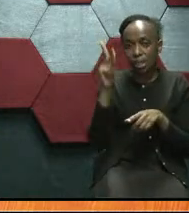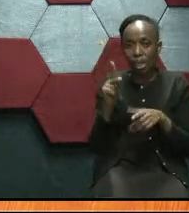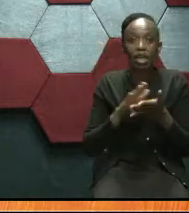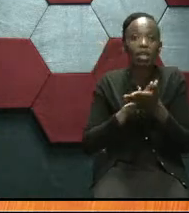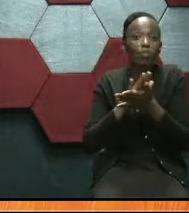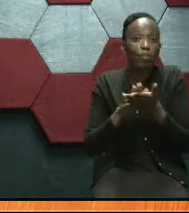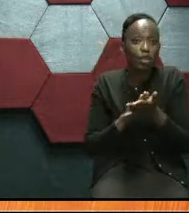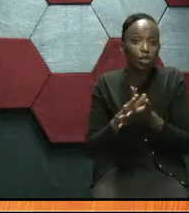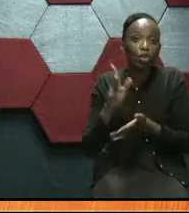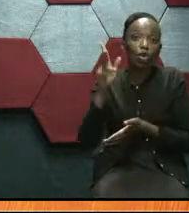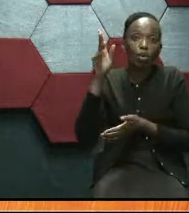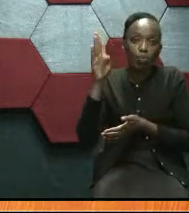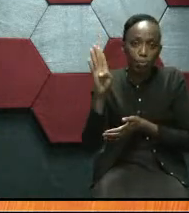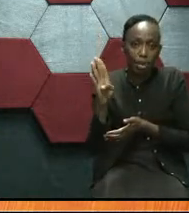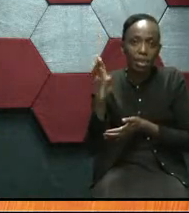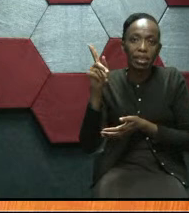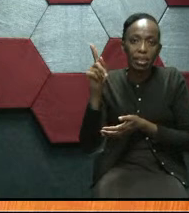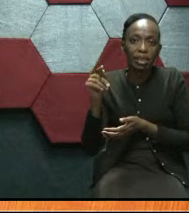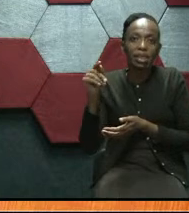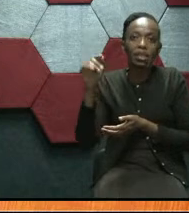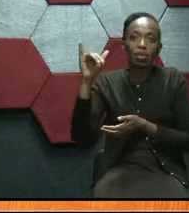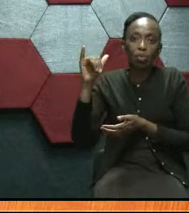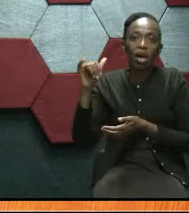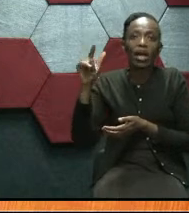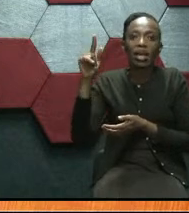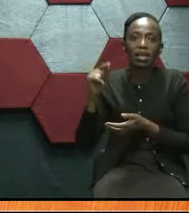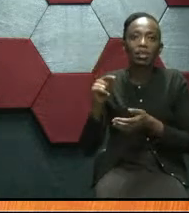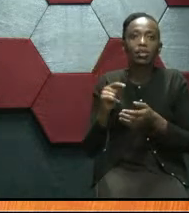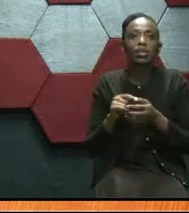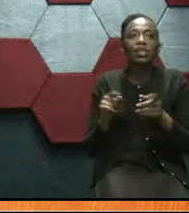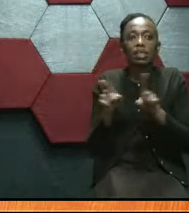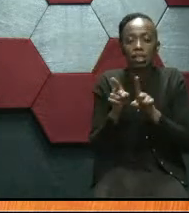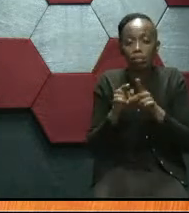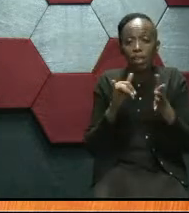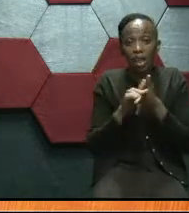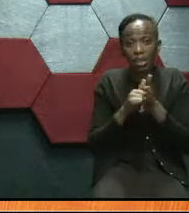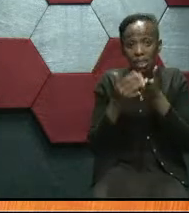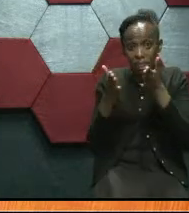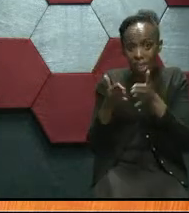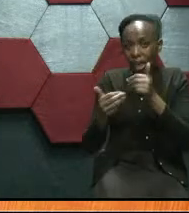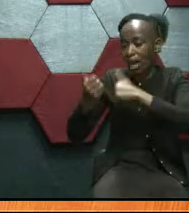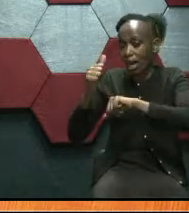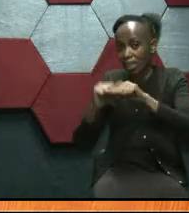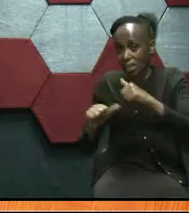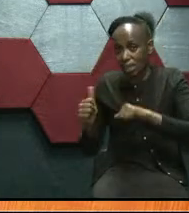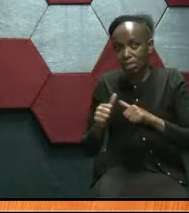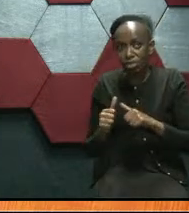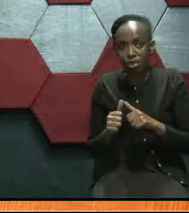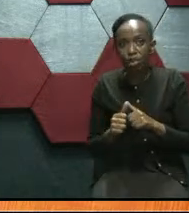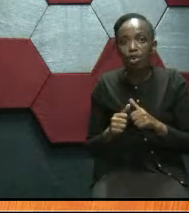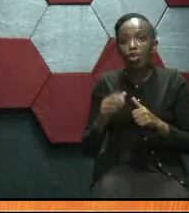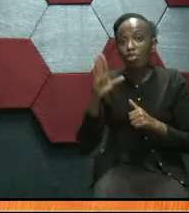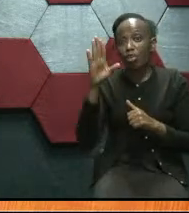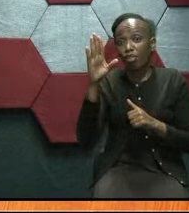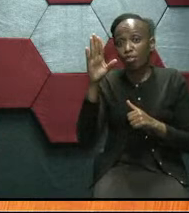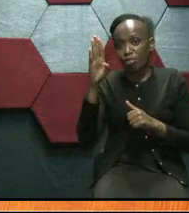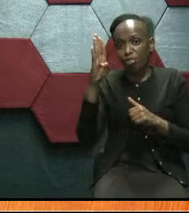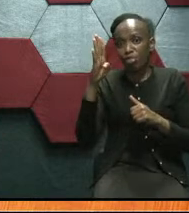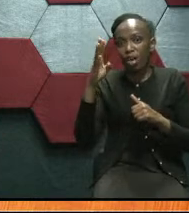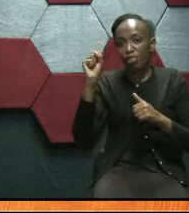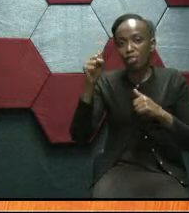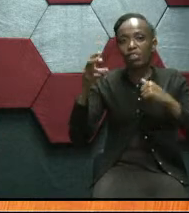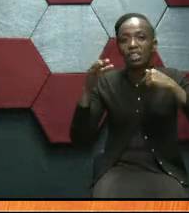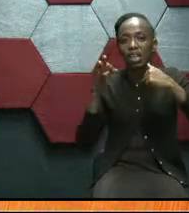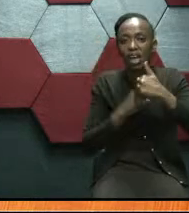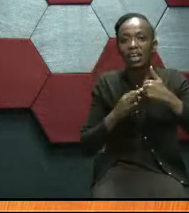off BTYSTE, a British Telecom Young Scientist Technology Exhibition that has been active for 58 years,